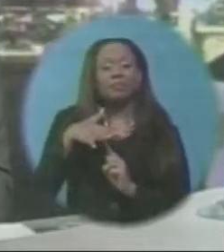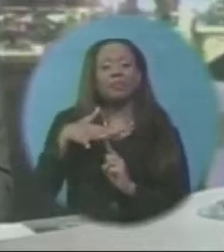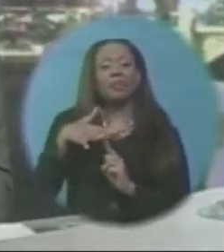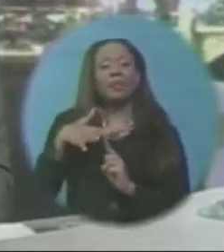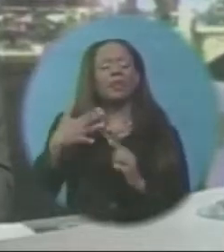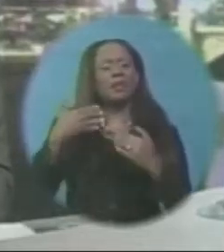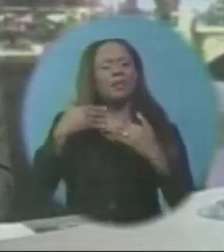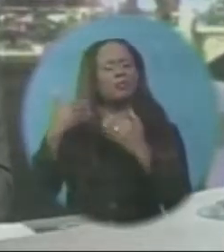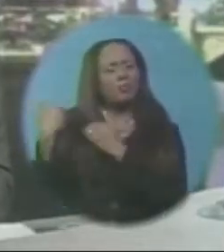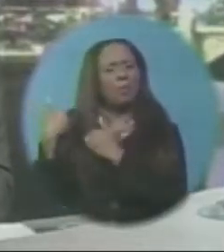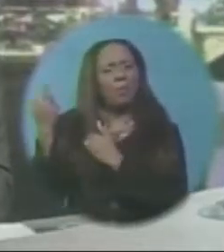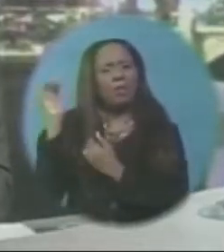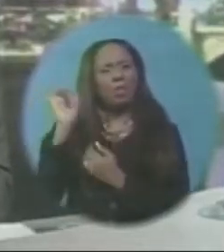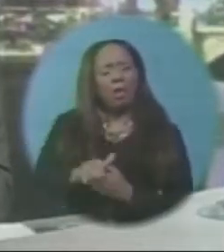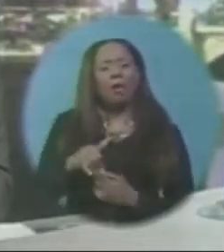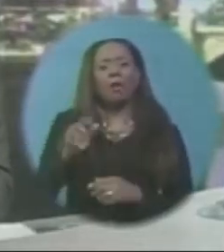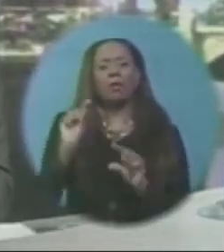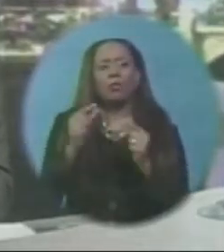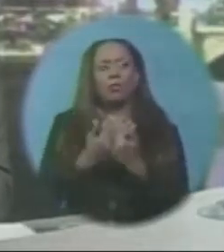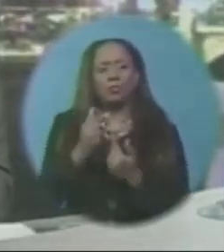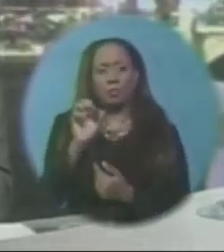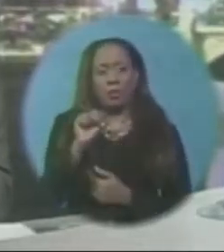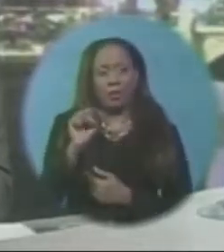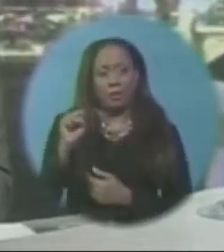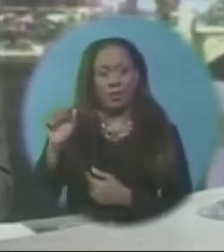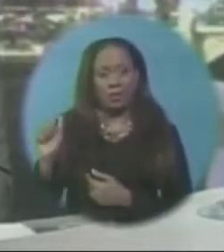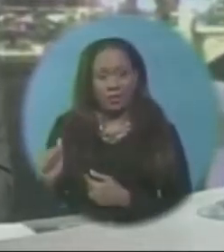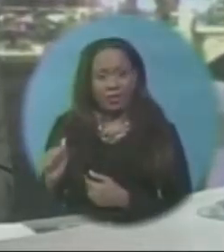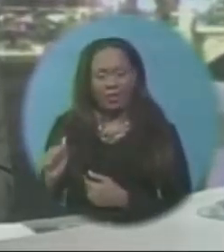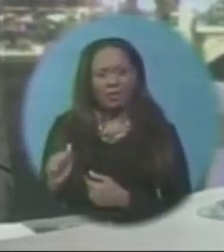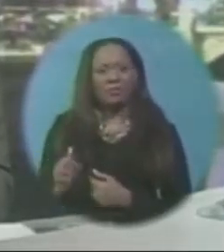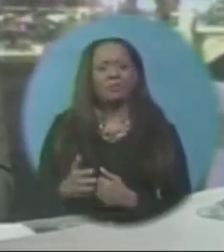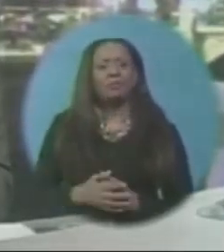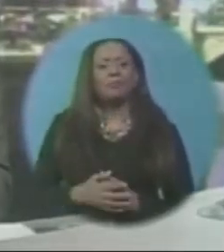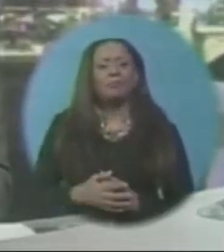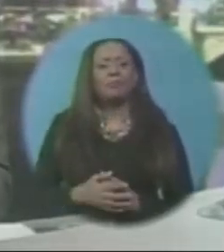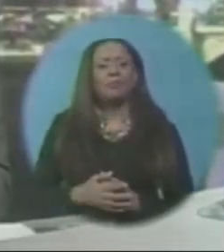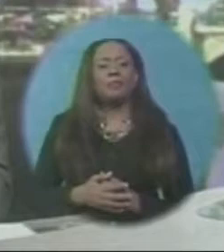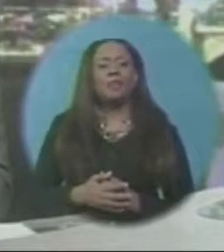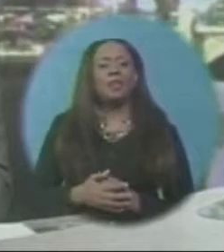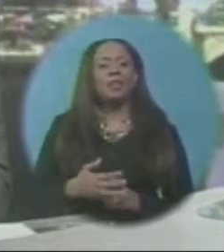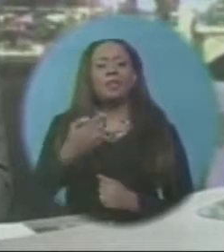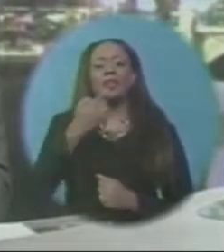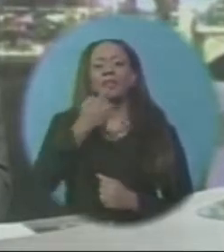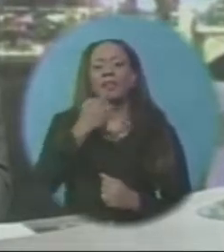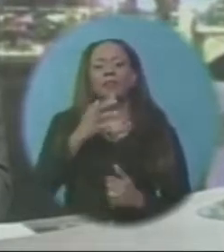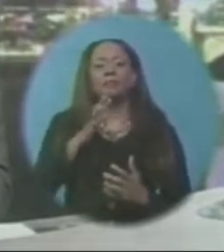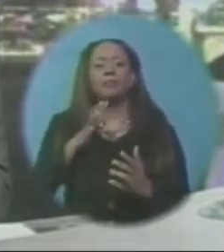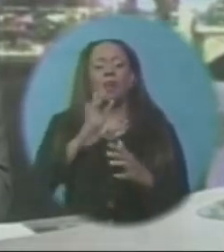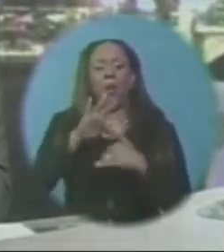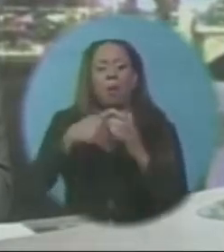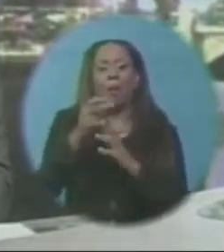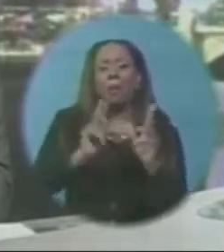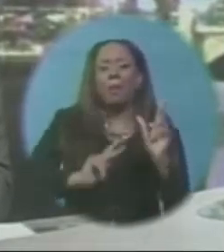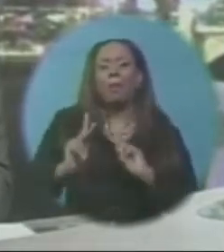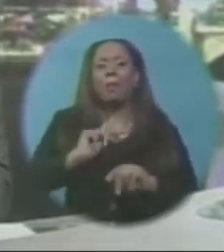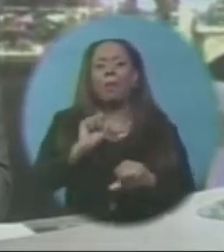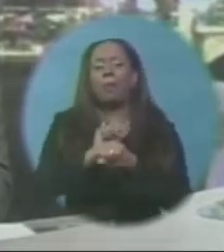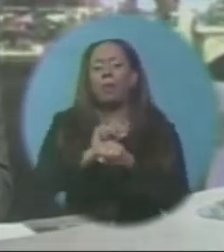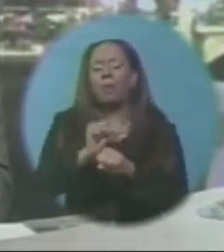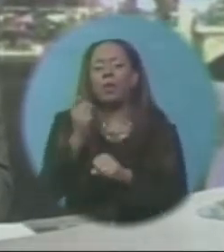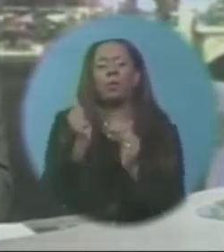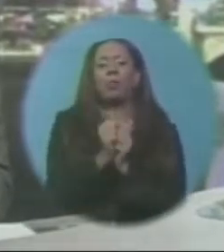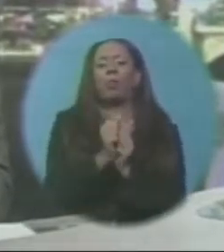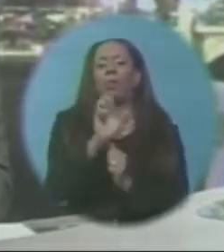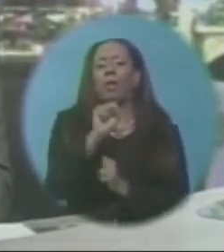Dennis Lowe, who has overall responsibility for that agency following recommendations made by the state entity. Dr. Lowe